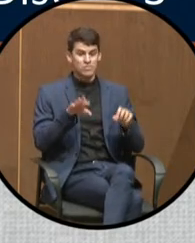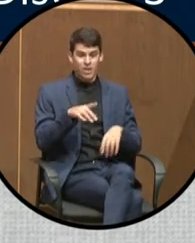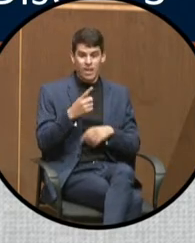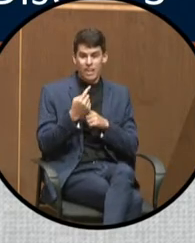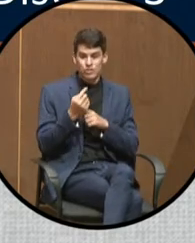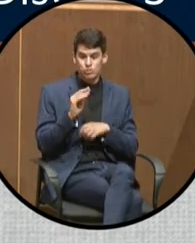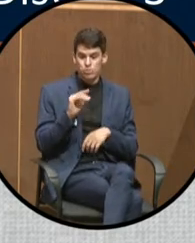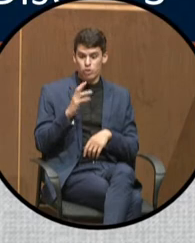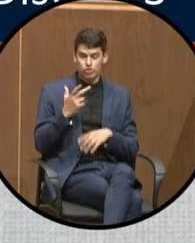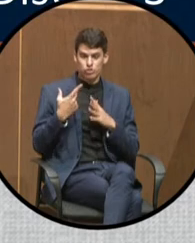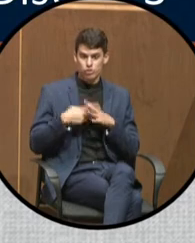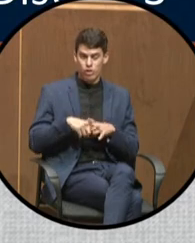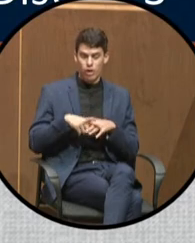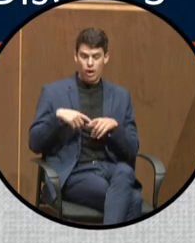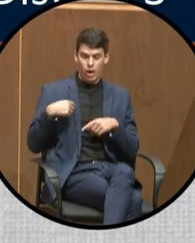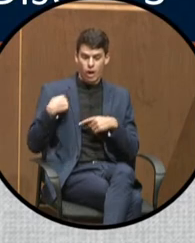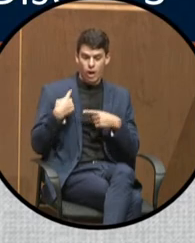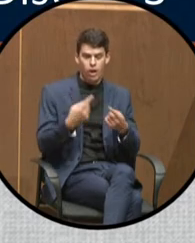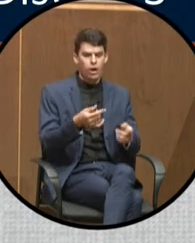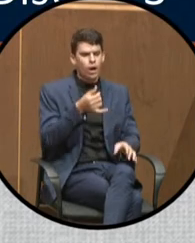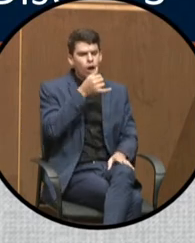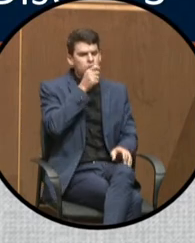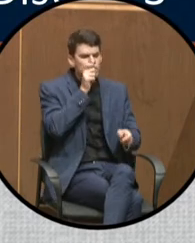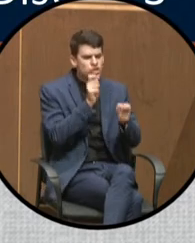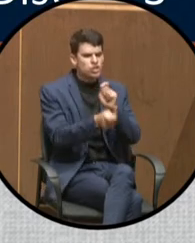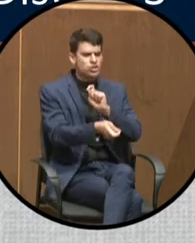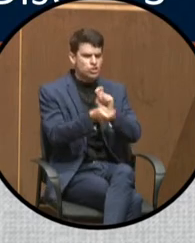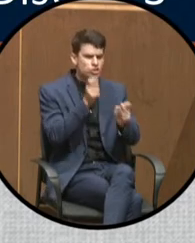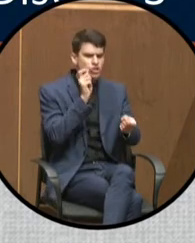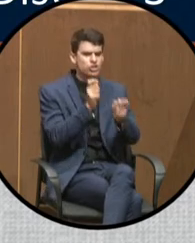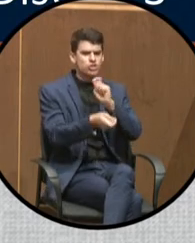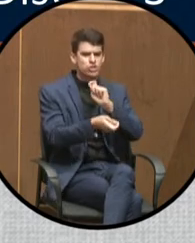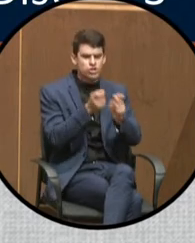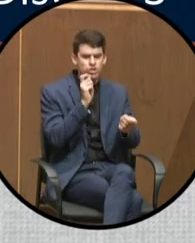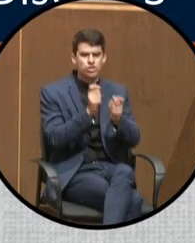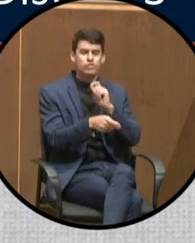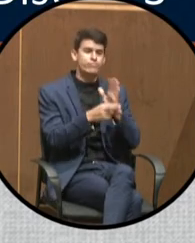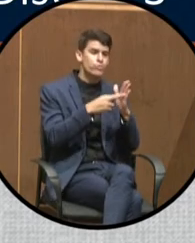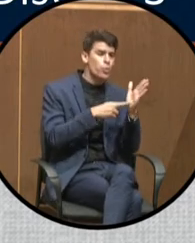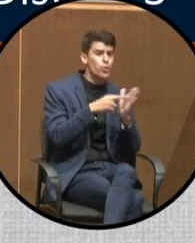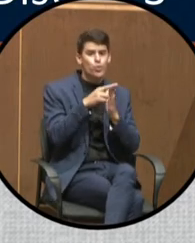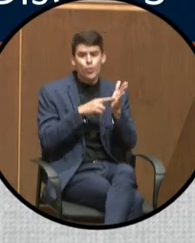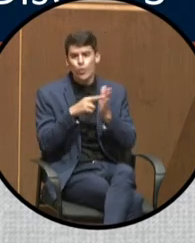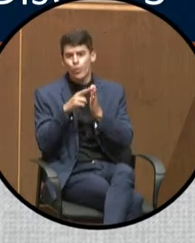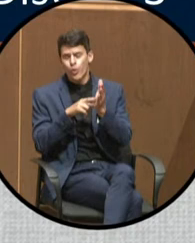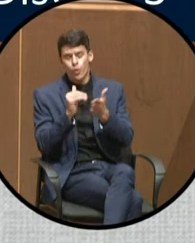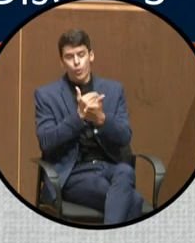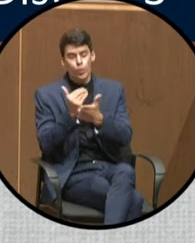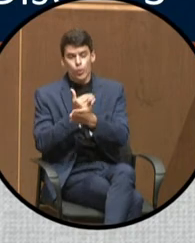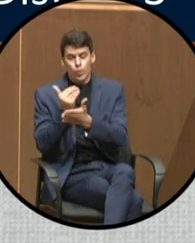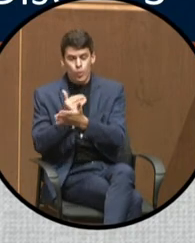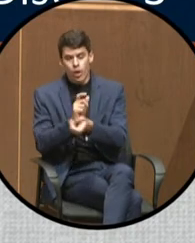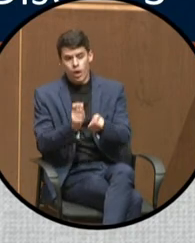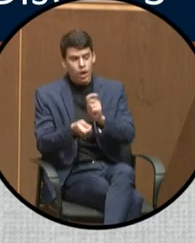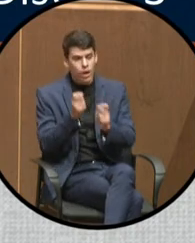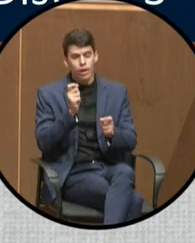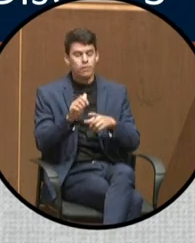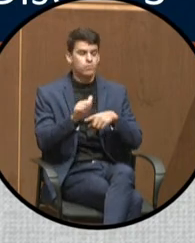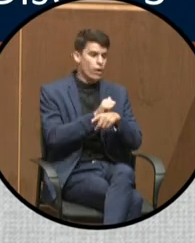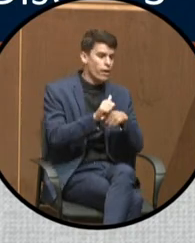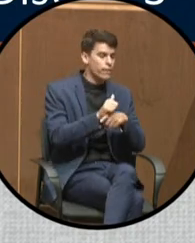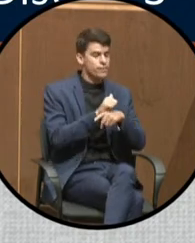last year has been ever changing, constantly changing, guidance changing, recommendations changing, practices